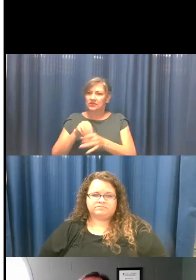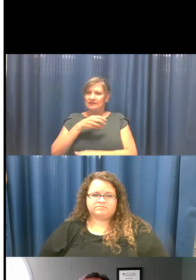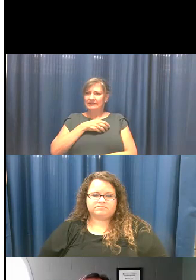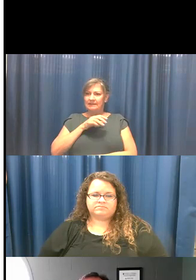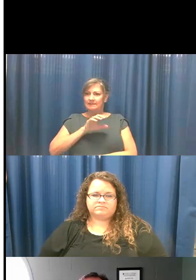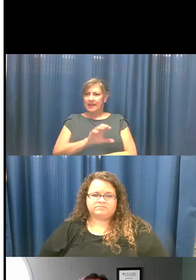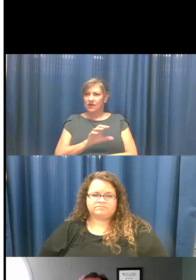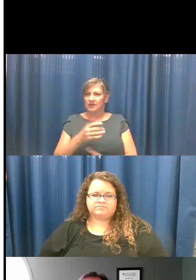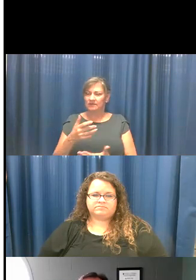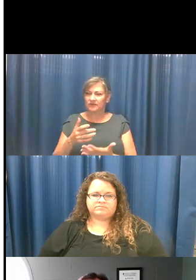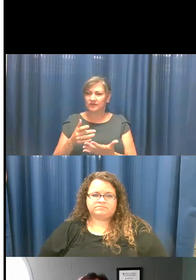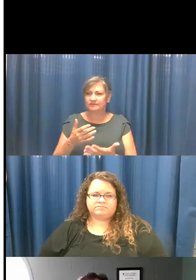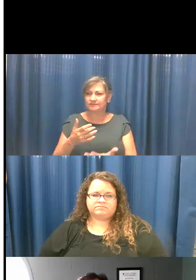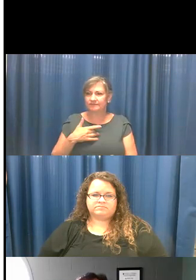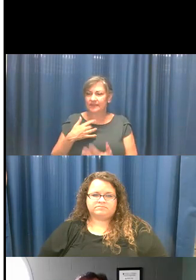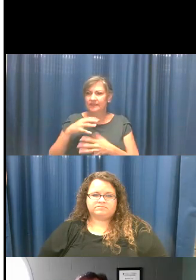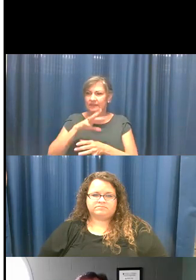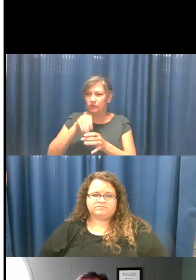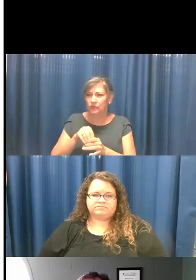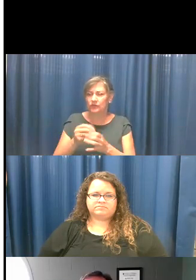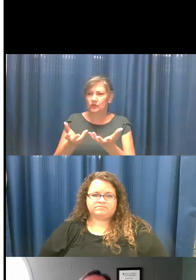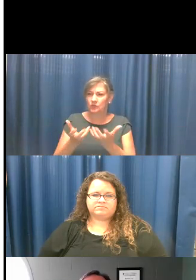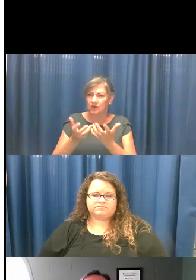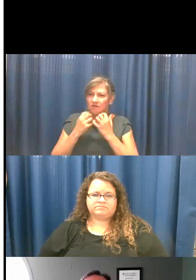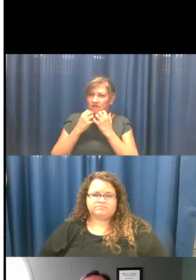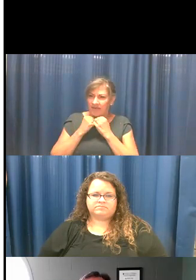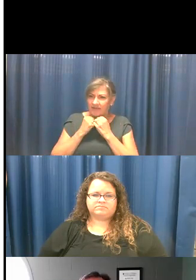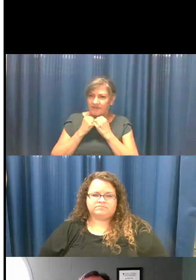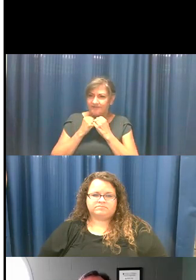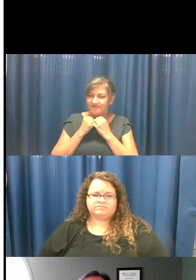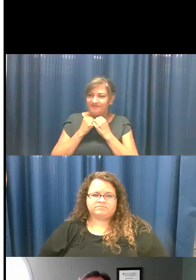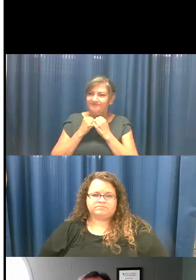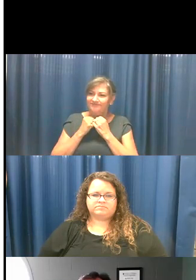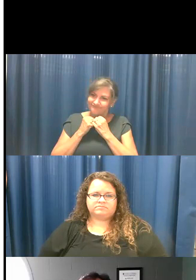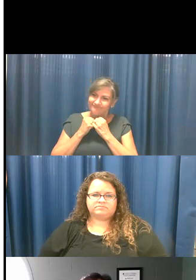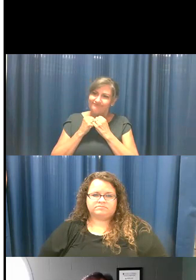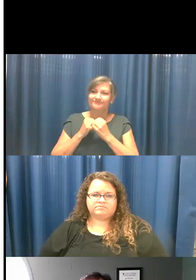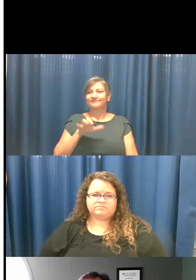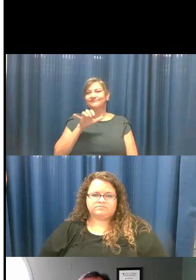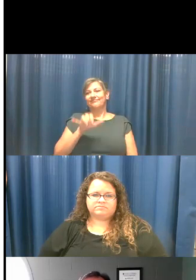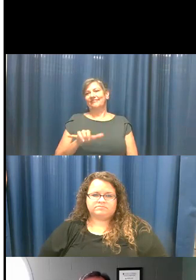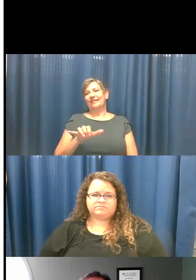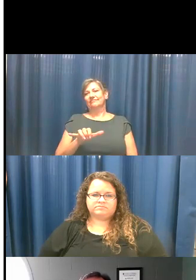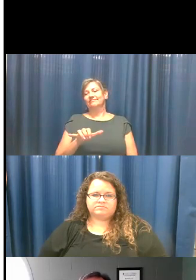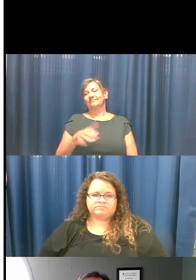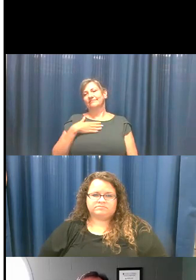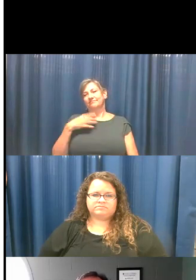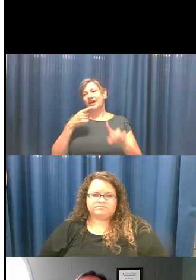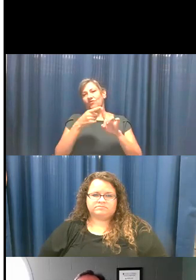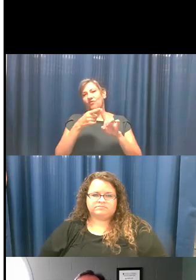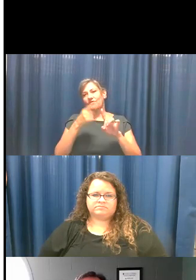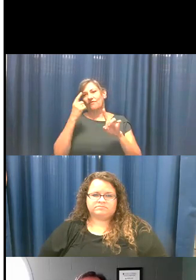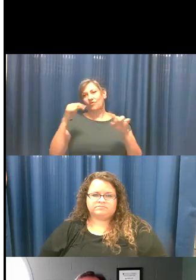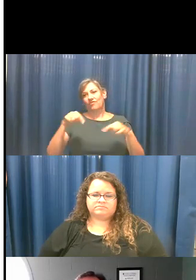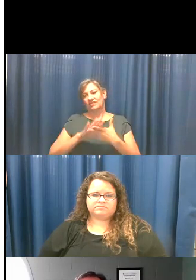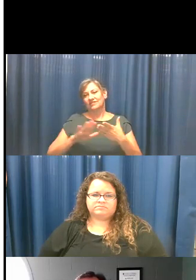feeling included and wanted and valued. So that's my goal for every person who walks through our doors or is part of our team